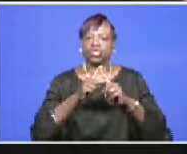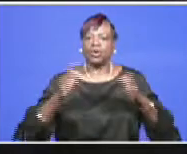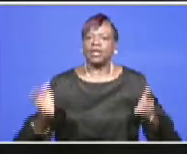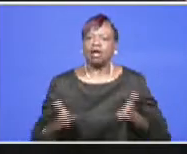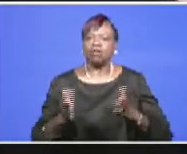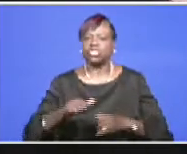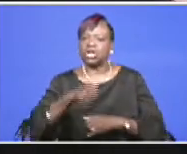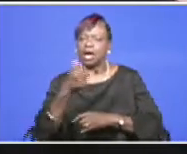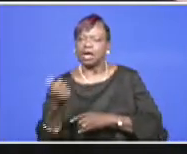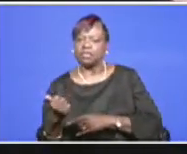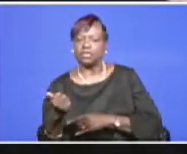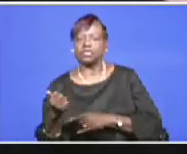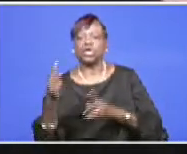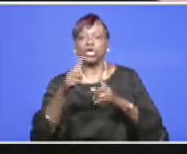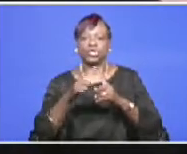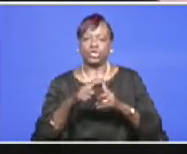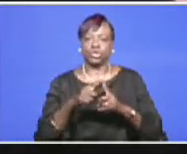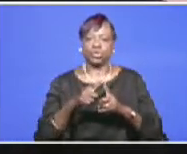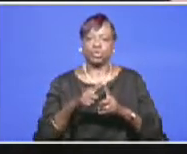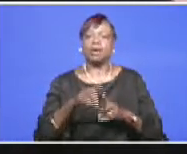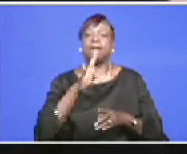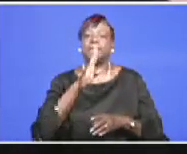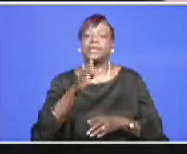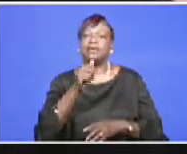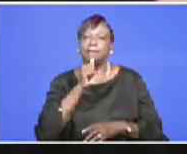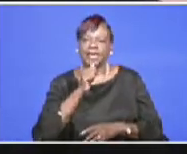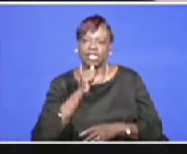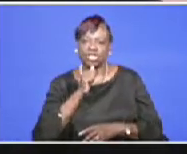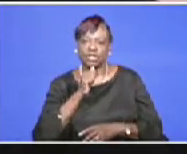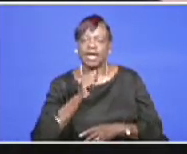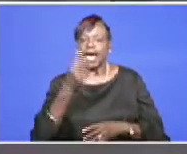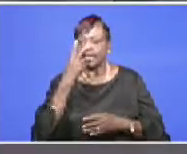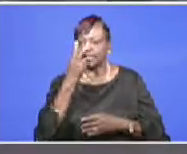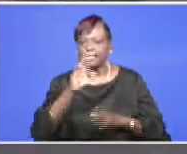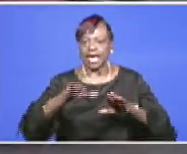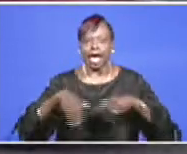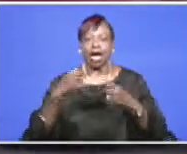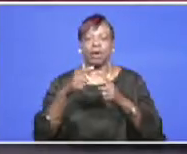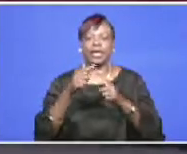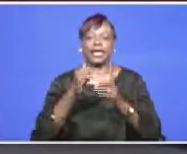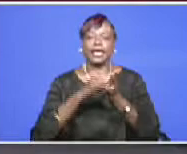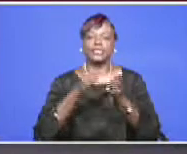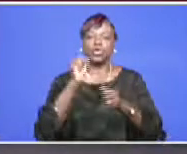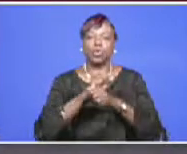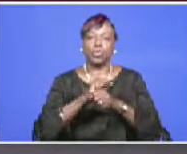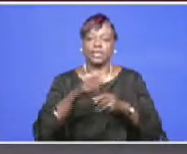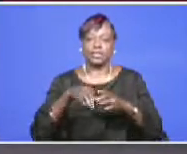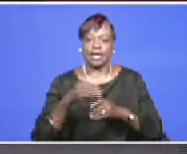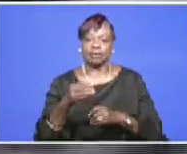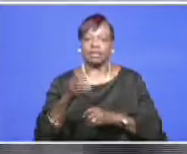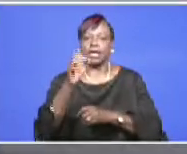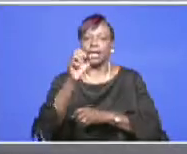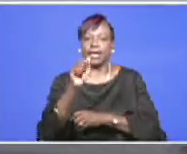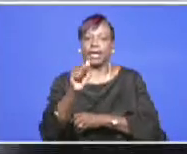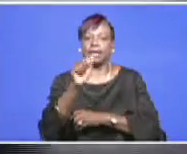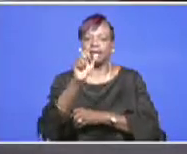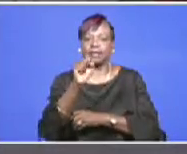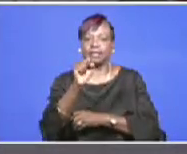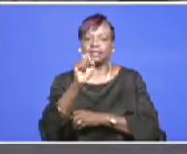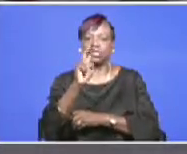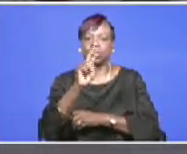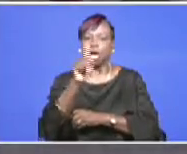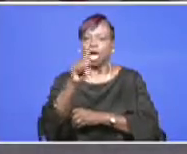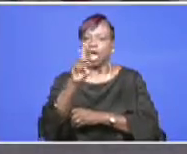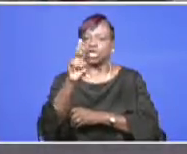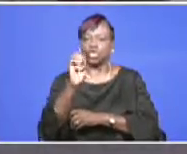houses, to just be patient and see how this works out. The Minister of Labor says Ashura Wynn has not given any notification